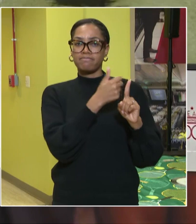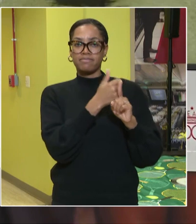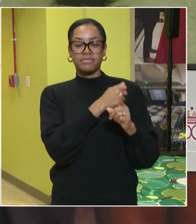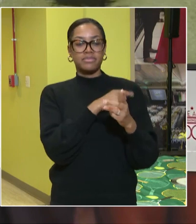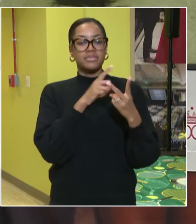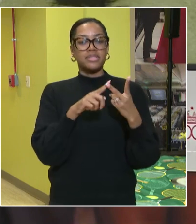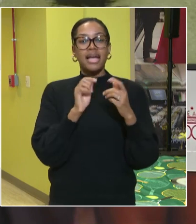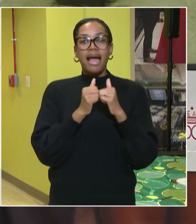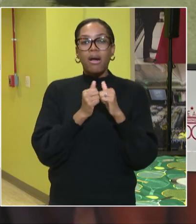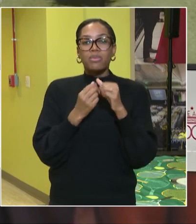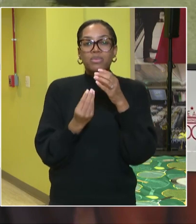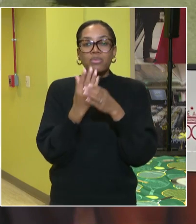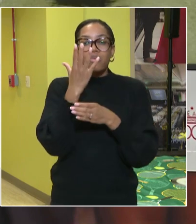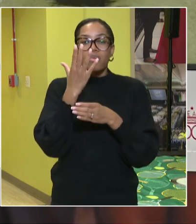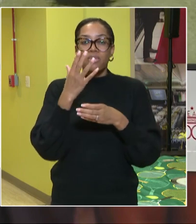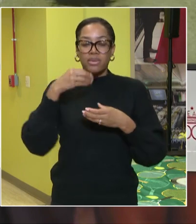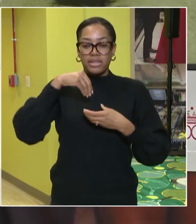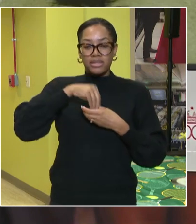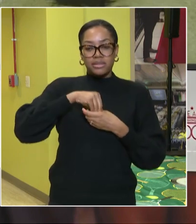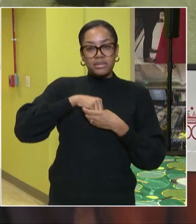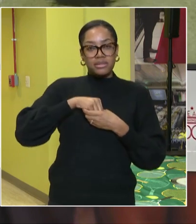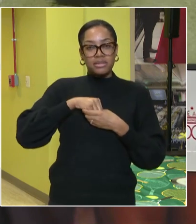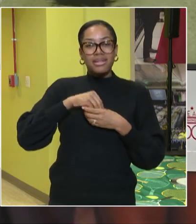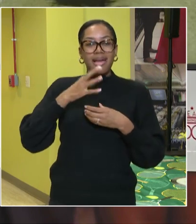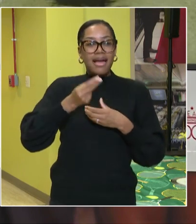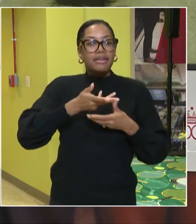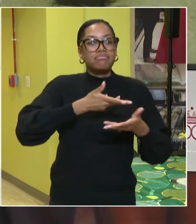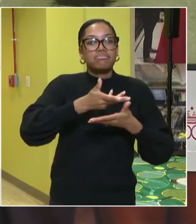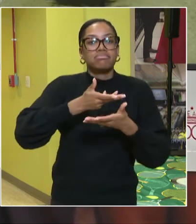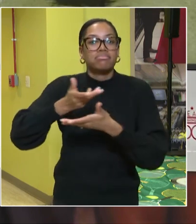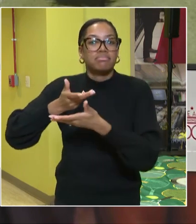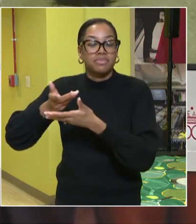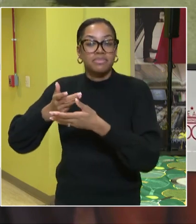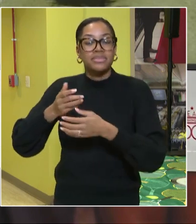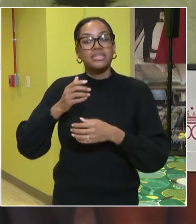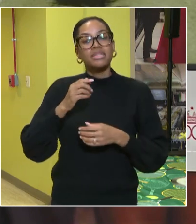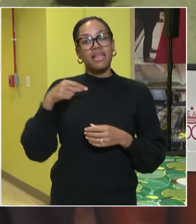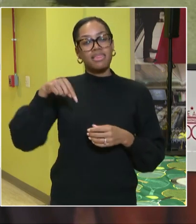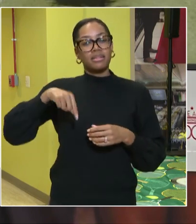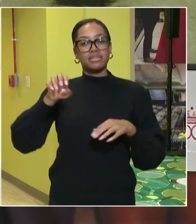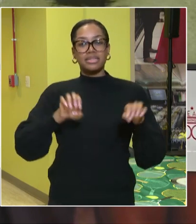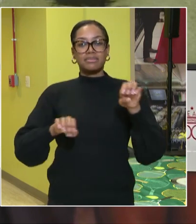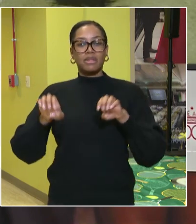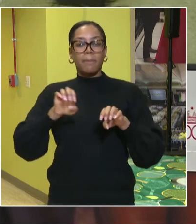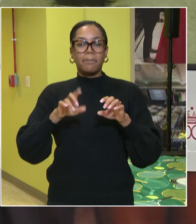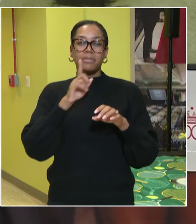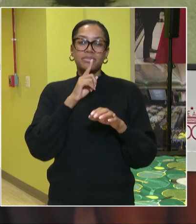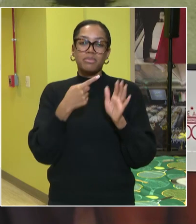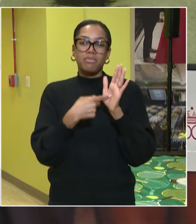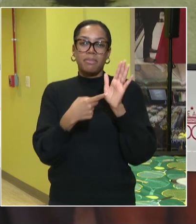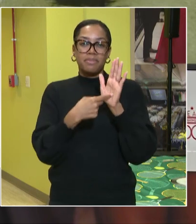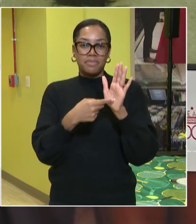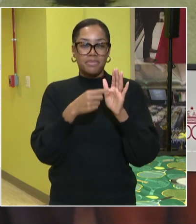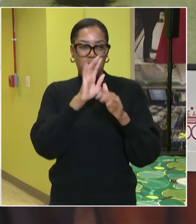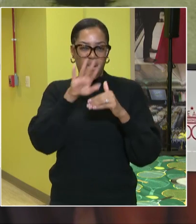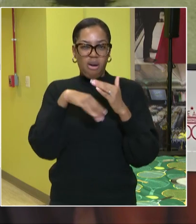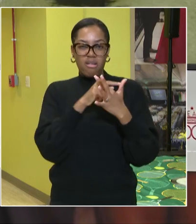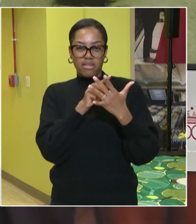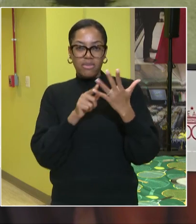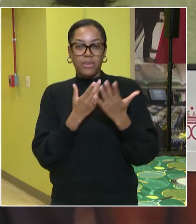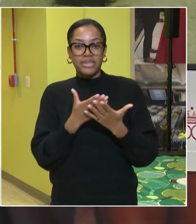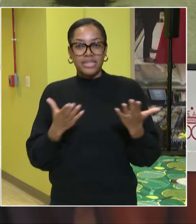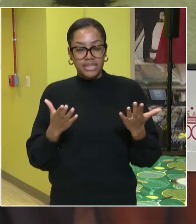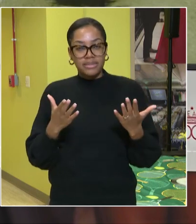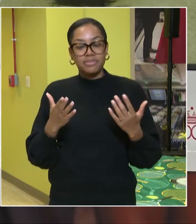and interpersonally. And this expansion represents all of that, not just the bricks and mortar that you will hear Director Hunter talk about.